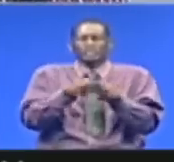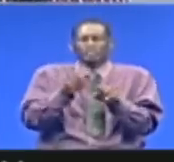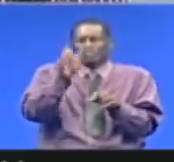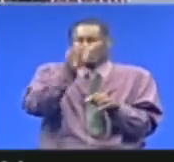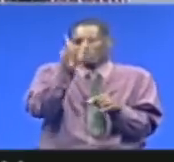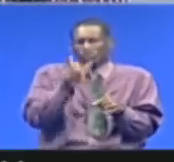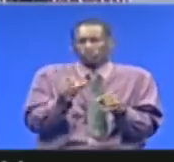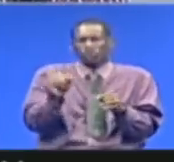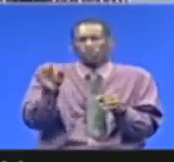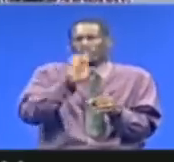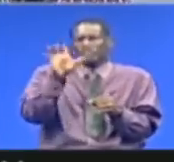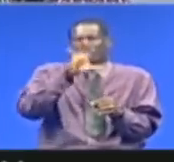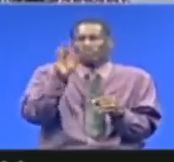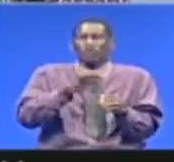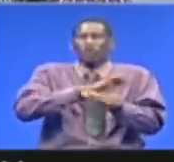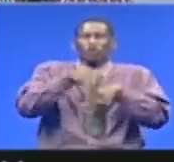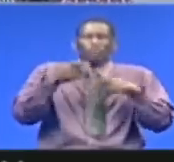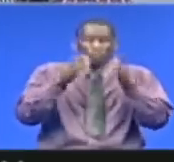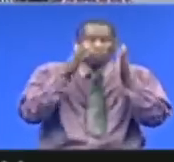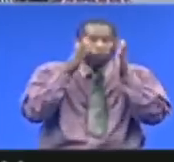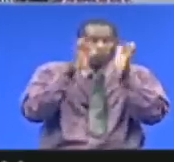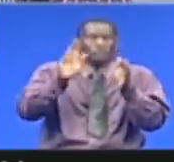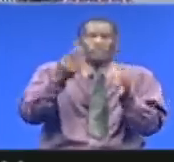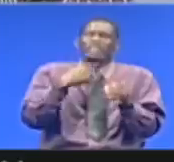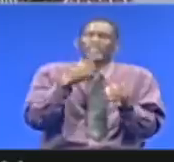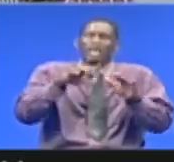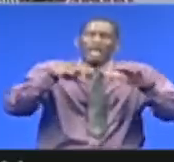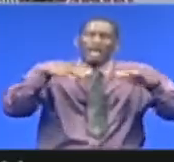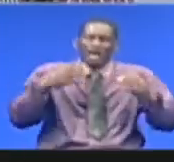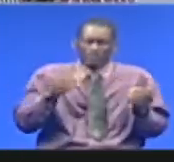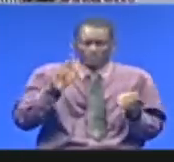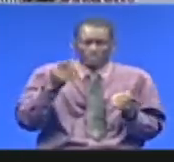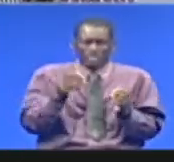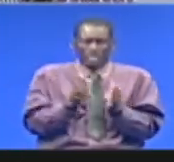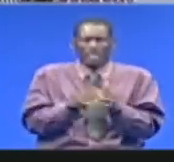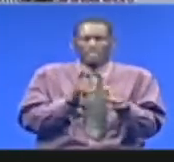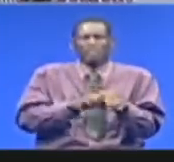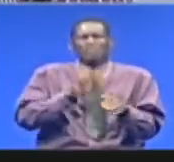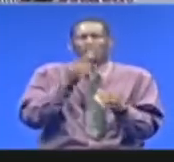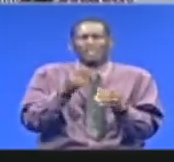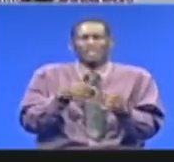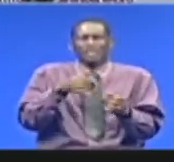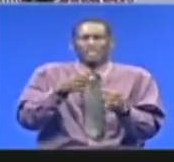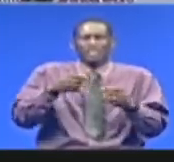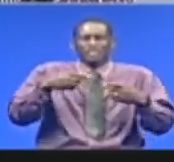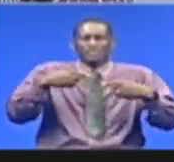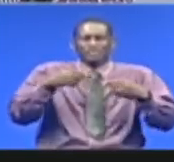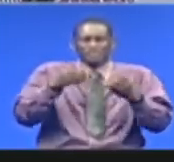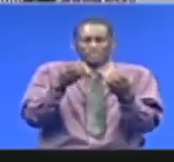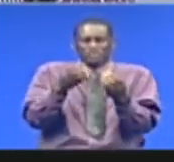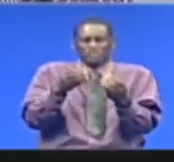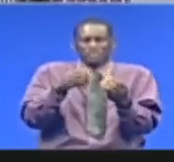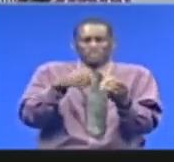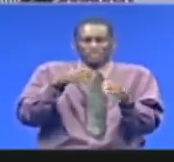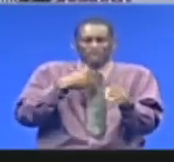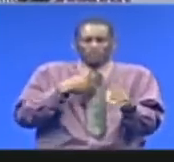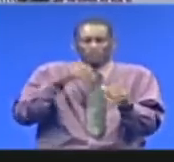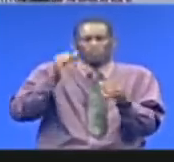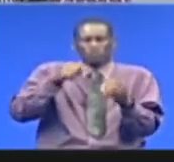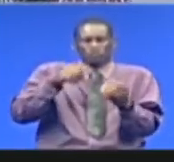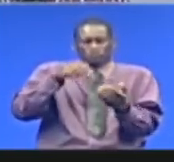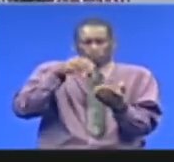East Africa, everyone looks at Kenya and says, how is Kenya? Mm-hmm. And once Kenya is affected by an issue, political, economic, it affects the